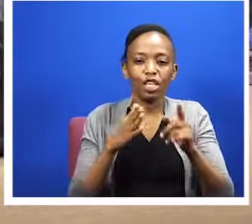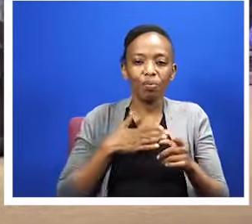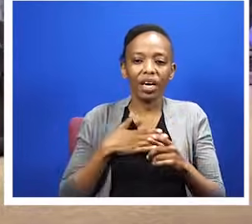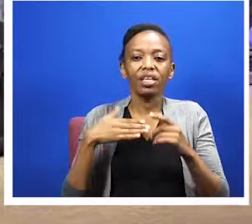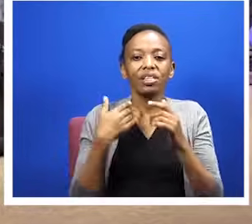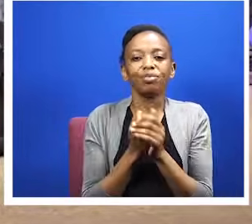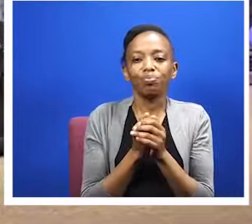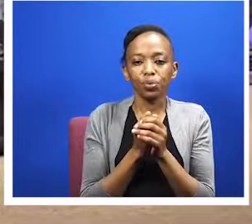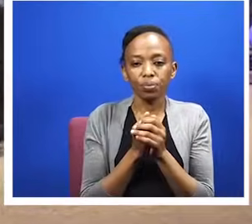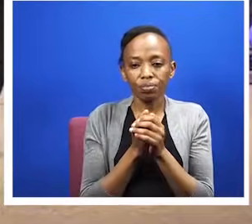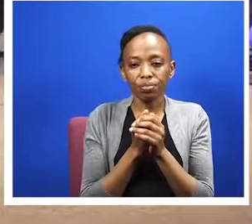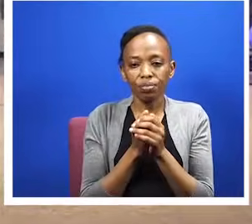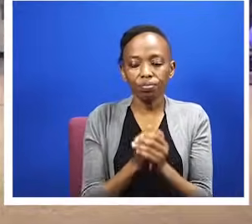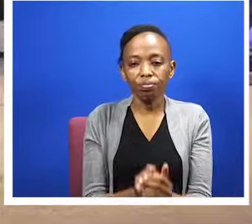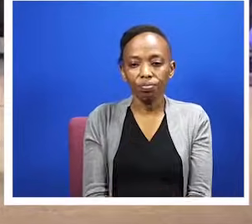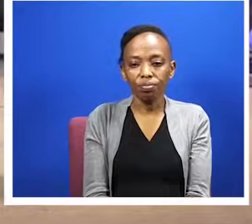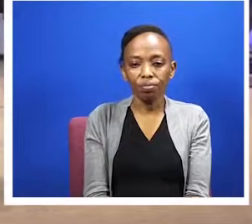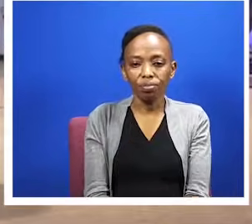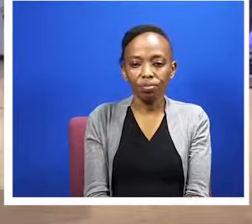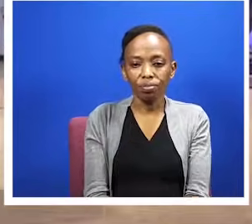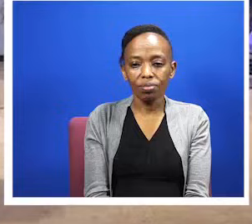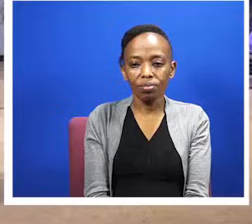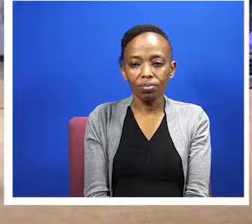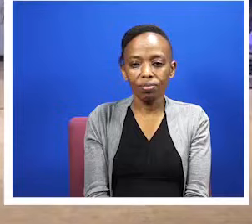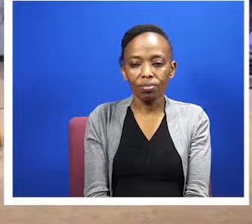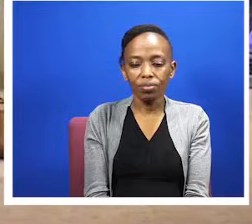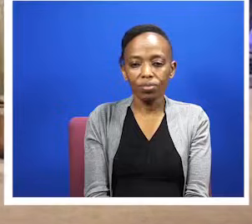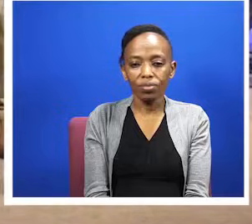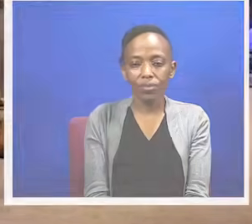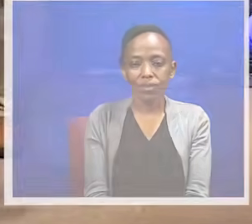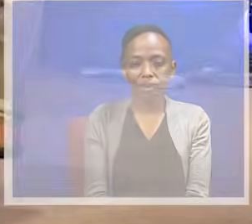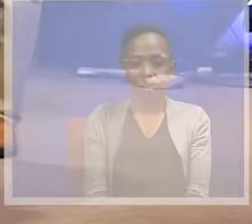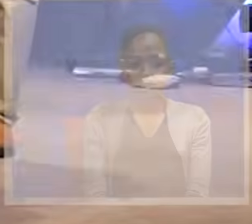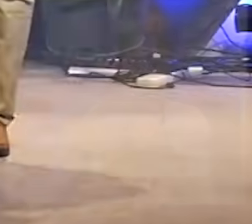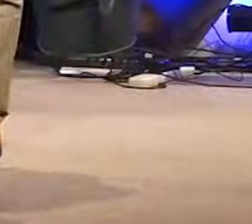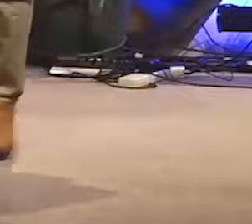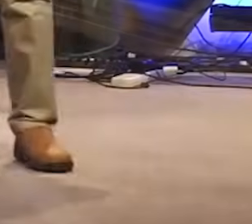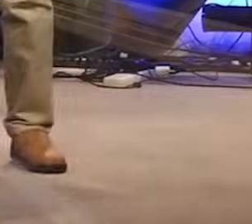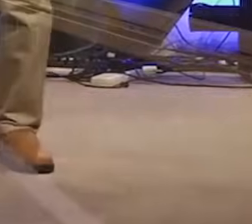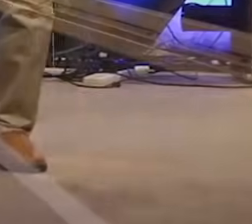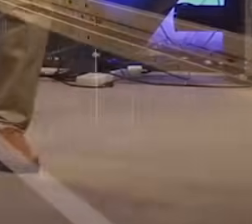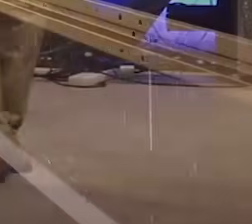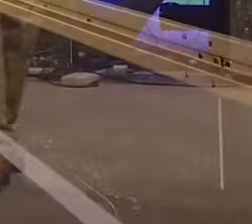safari. Ah, let's go. Finally. Huh?